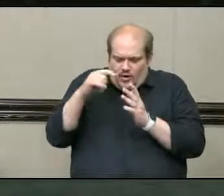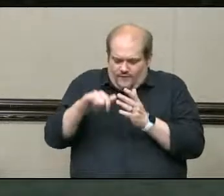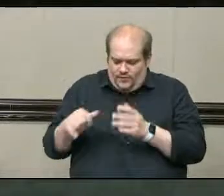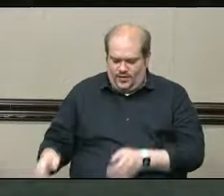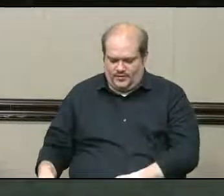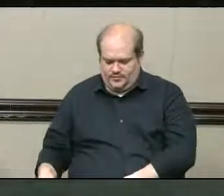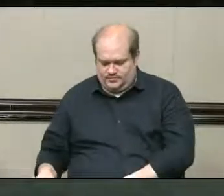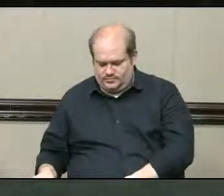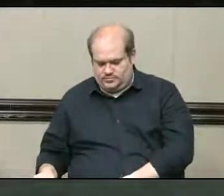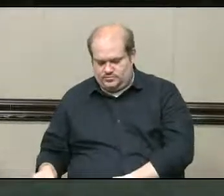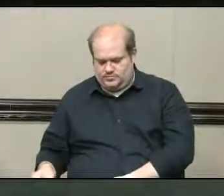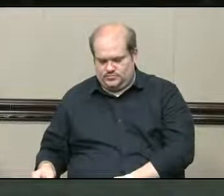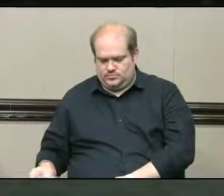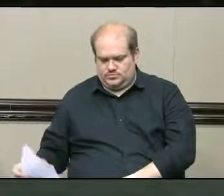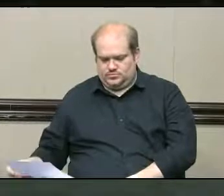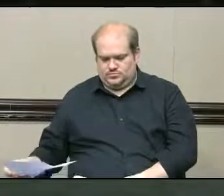be?